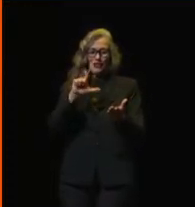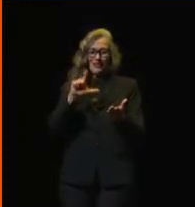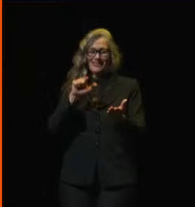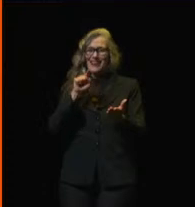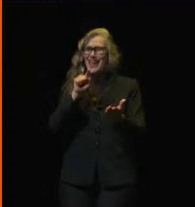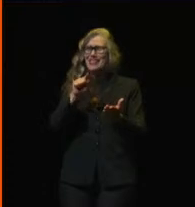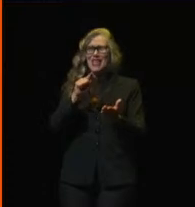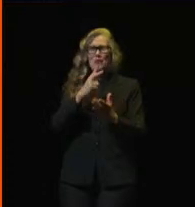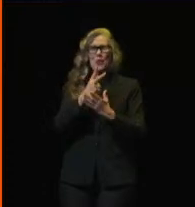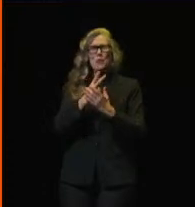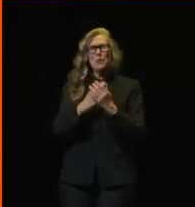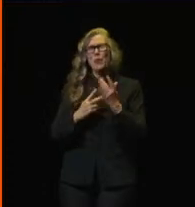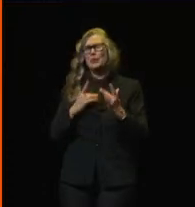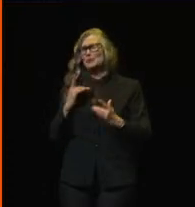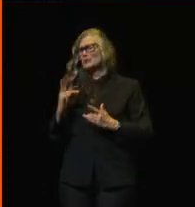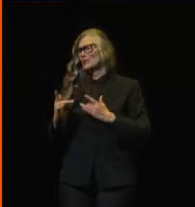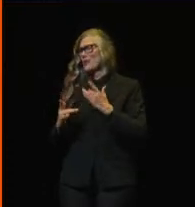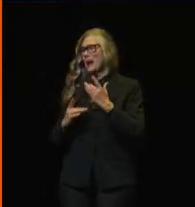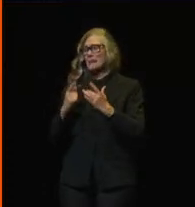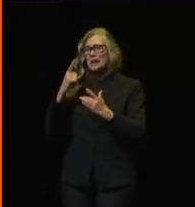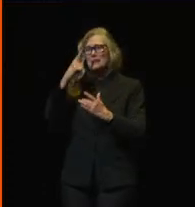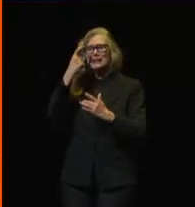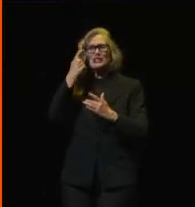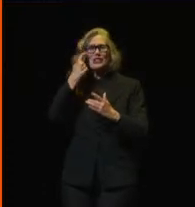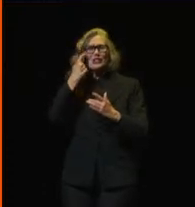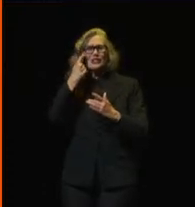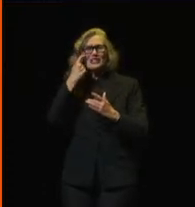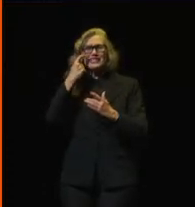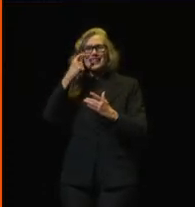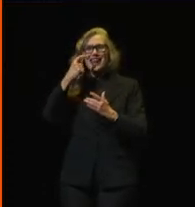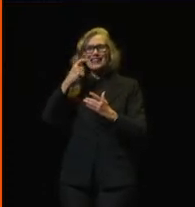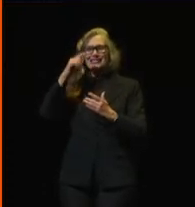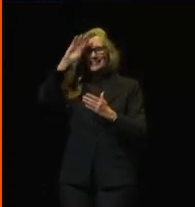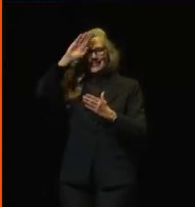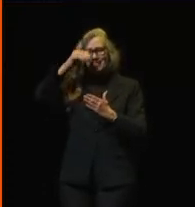seemed brighter. Rachel had just gotten a job here in